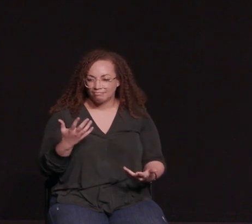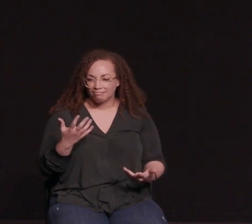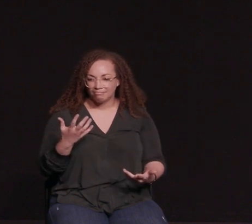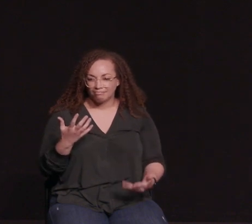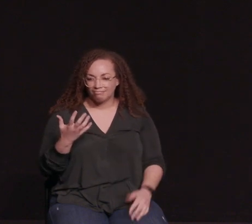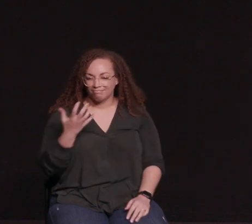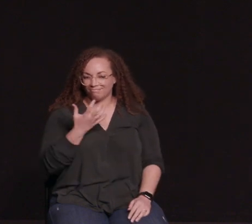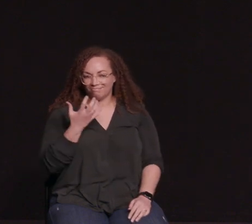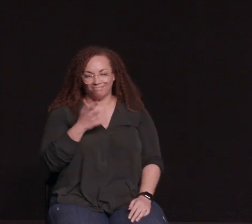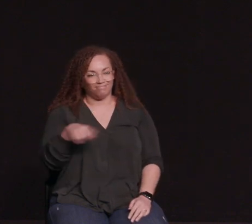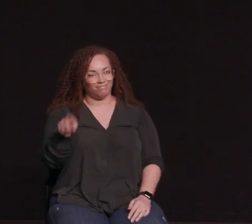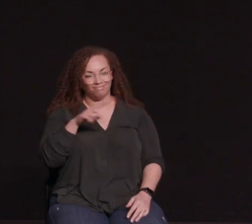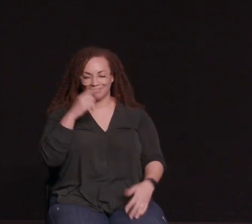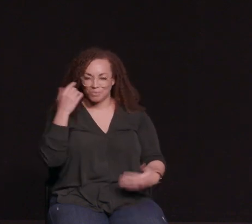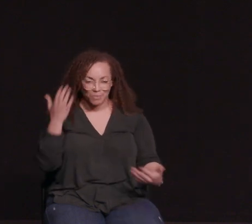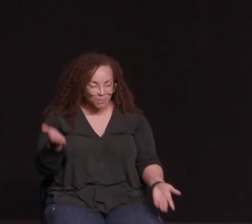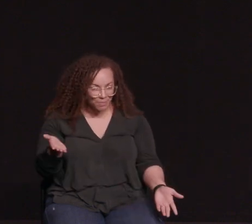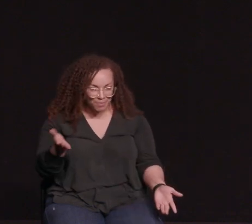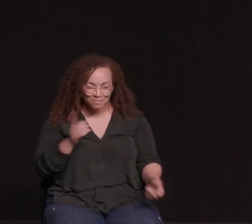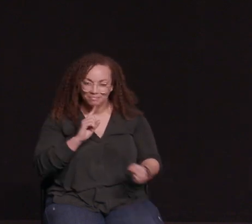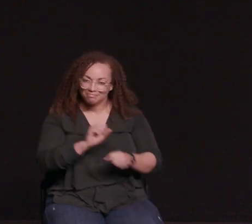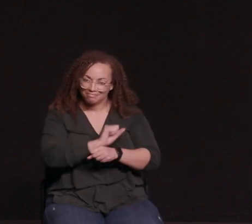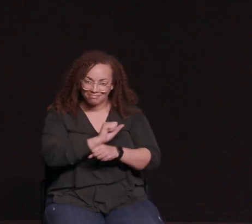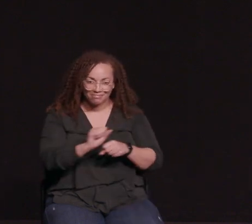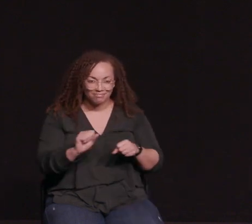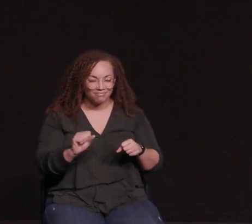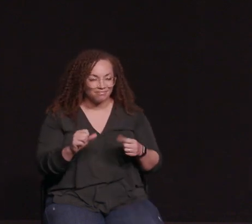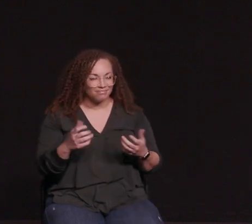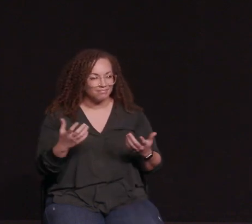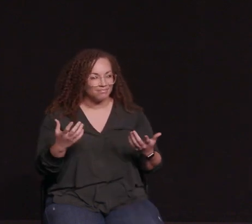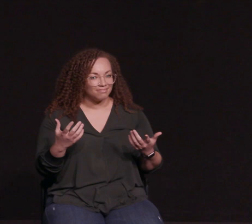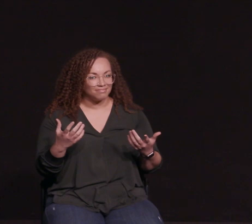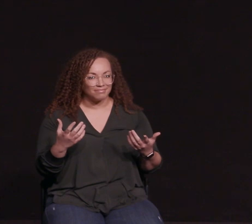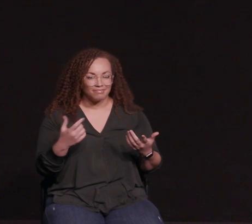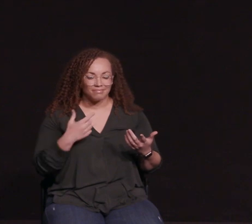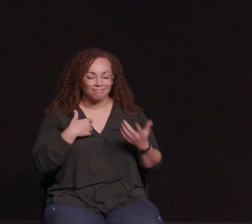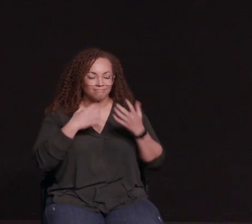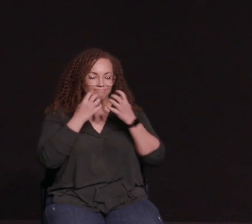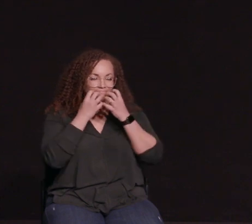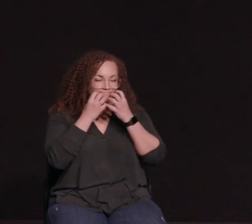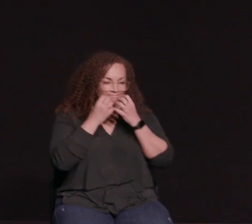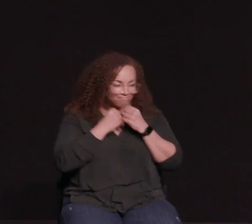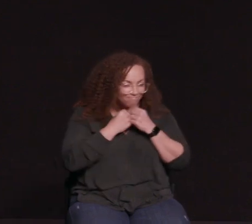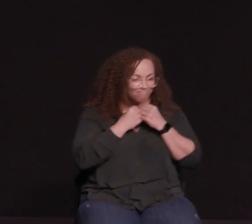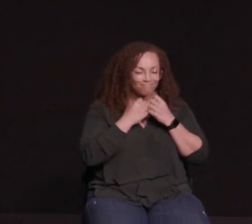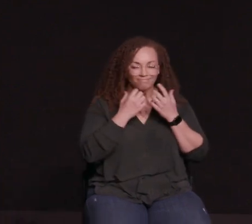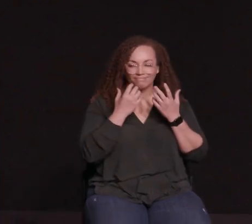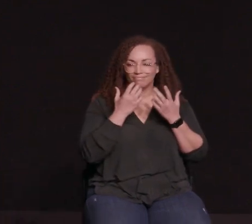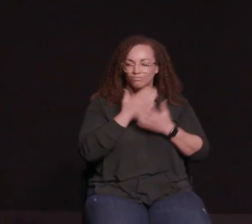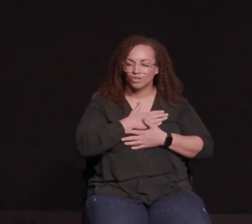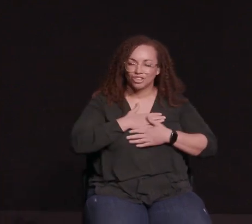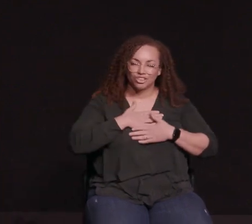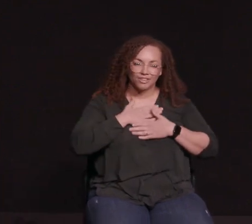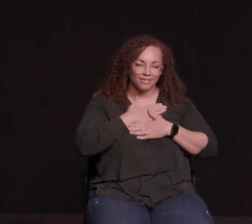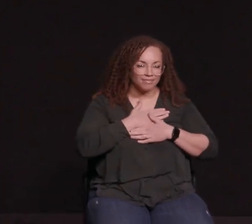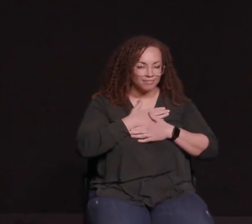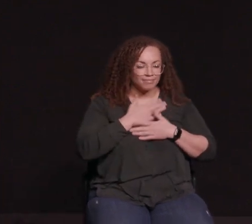Y'all don't even know. This is remarkable. I'm so appreciative. I